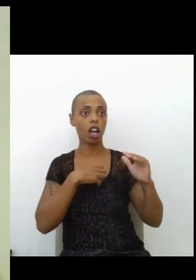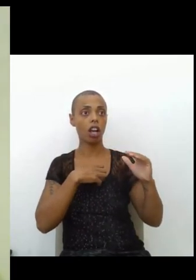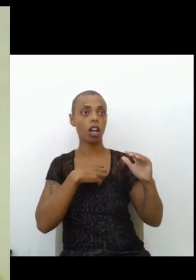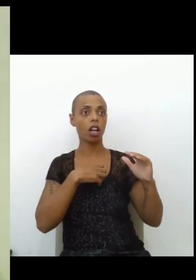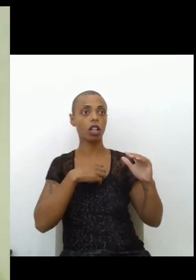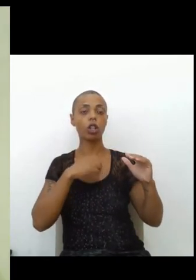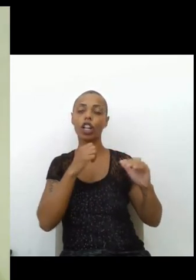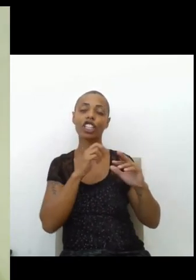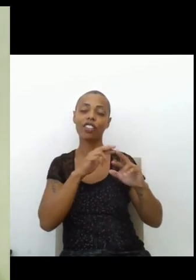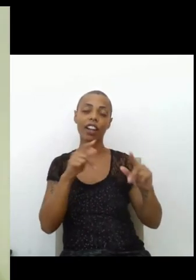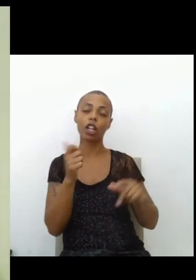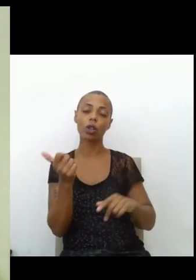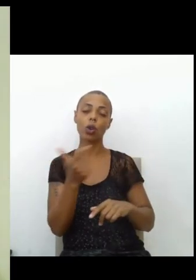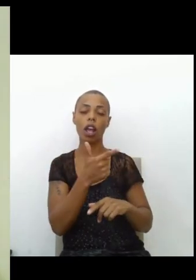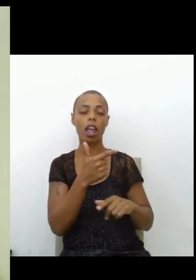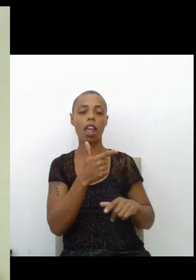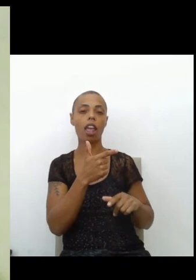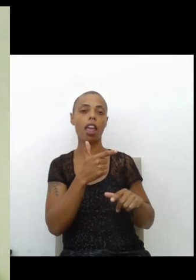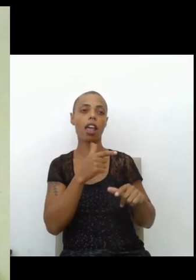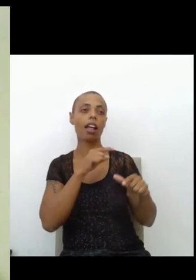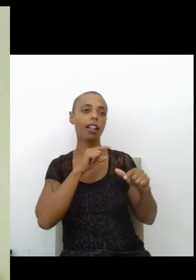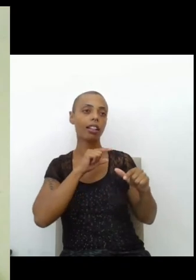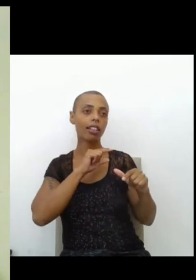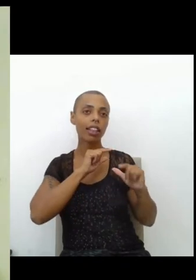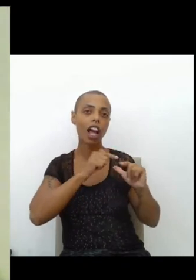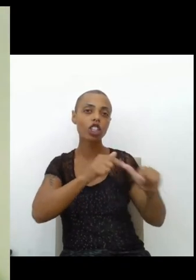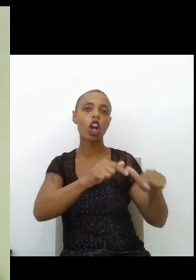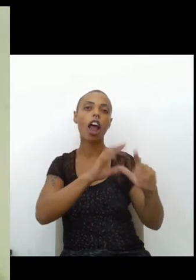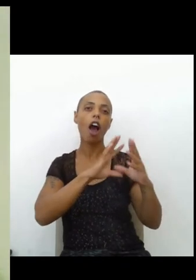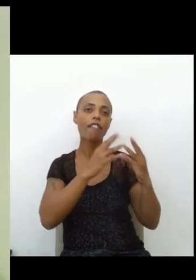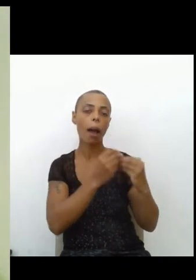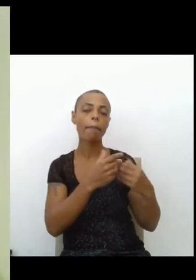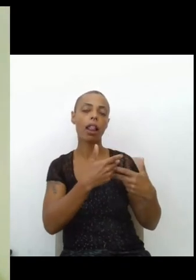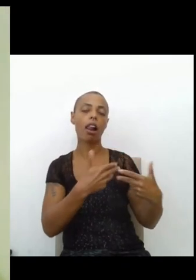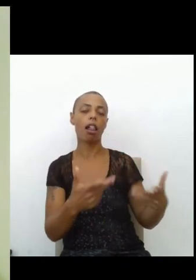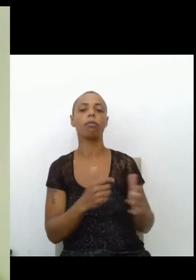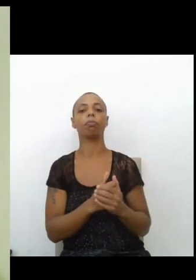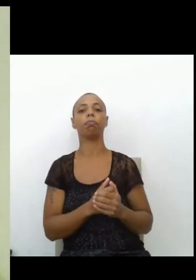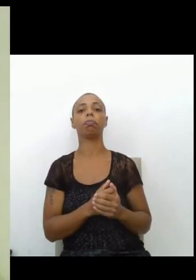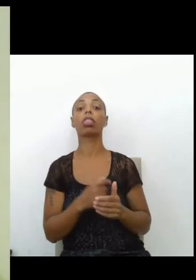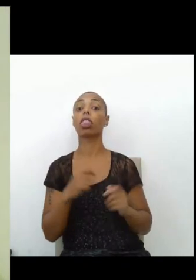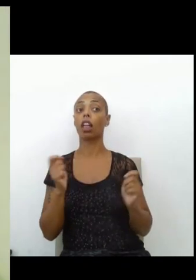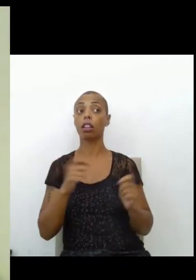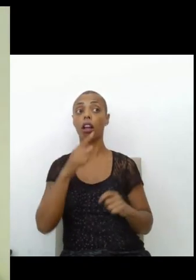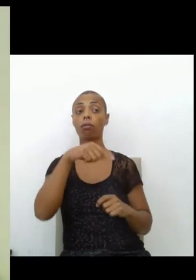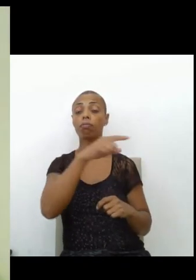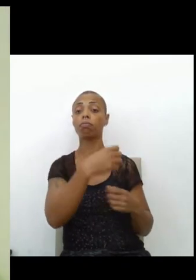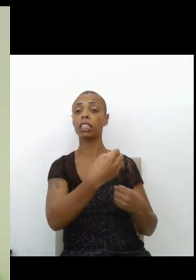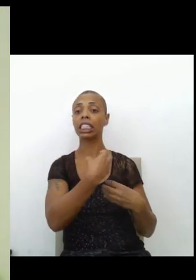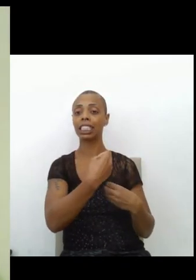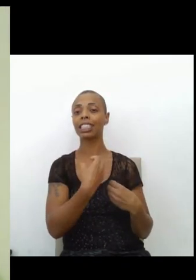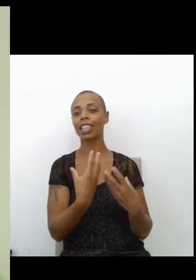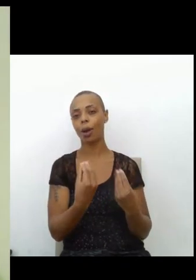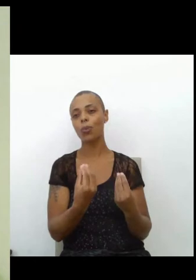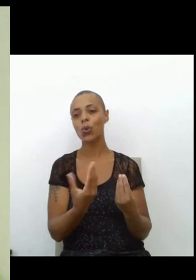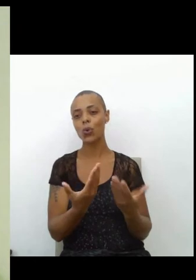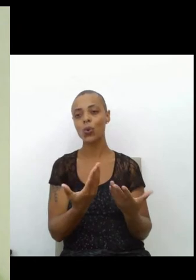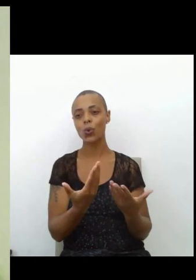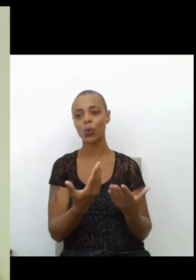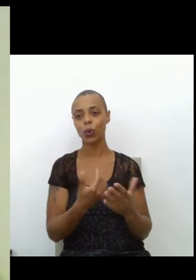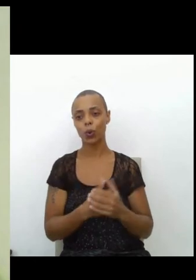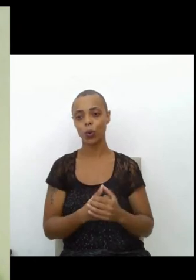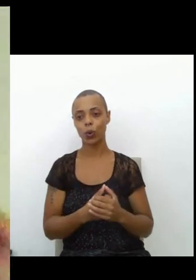can learn a lot from if we really look at architectural history and